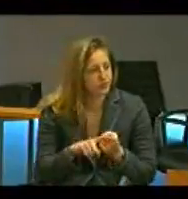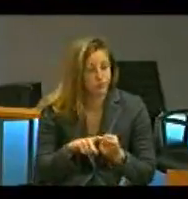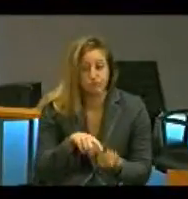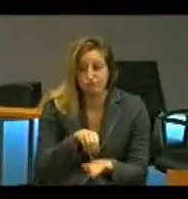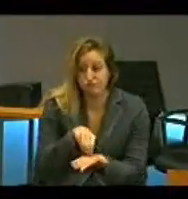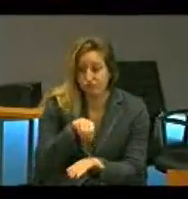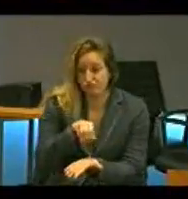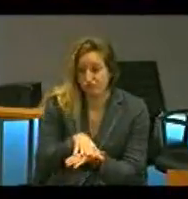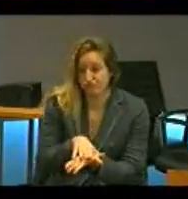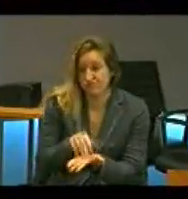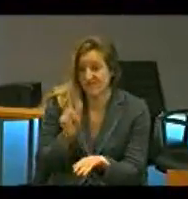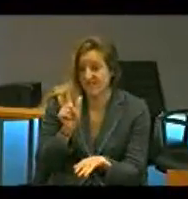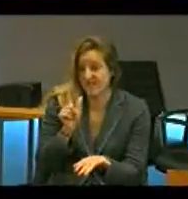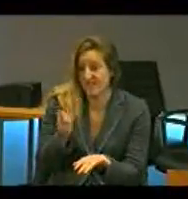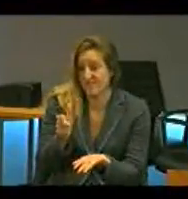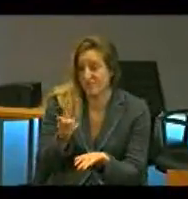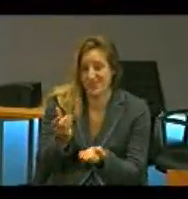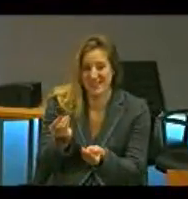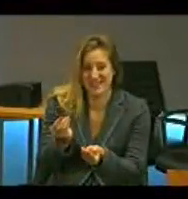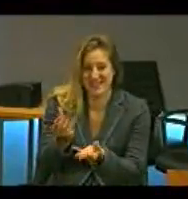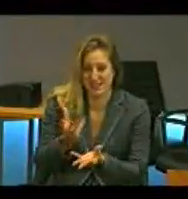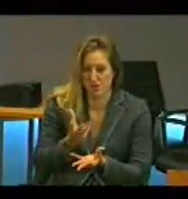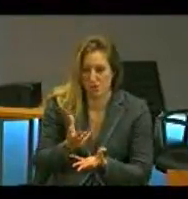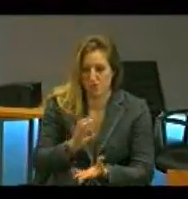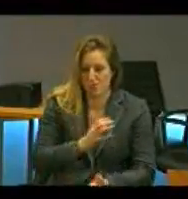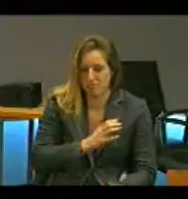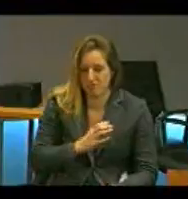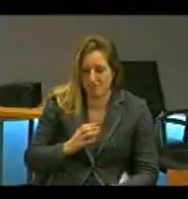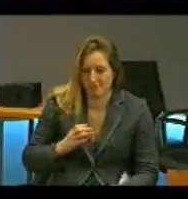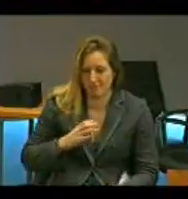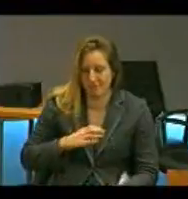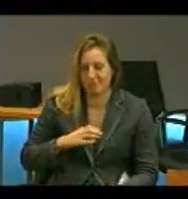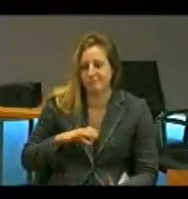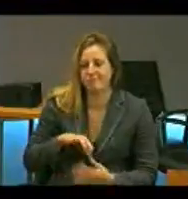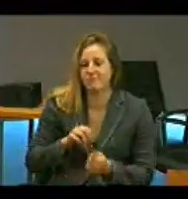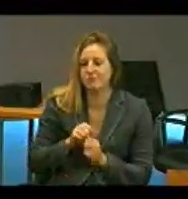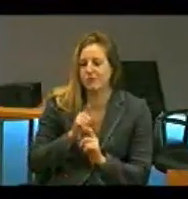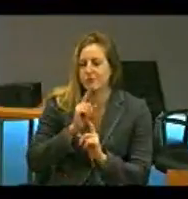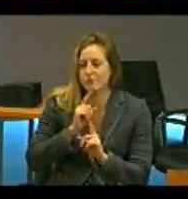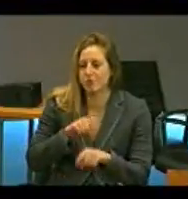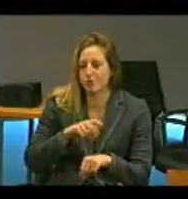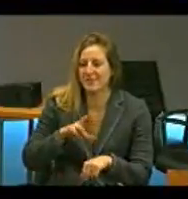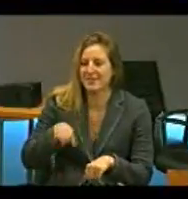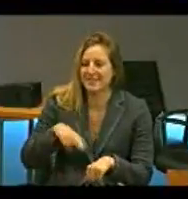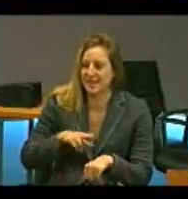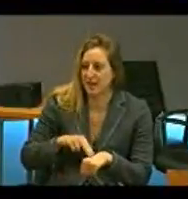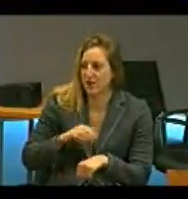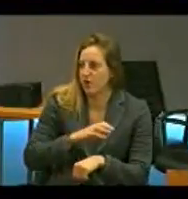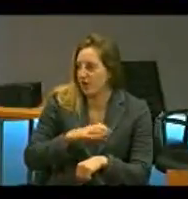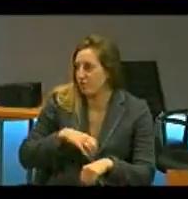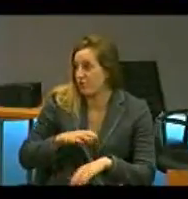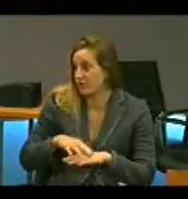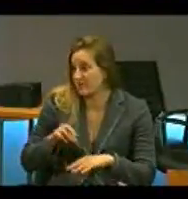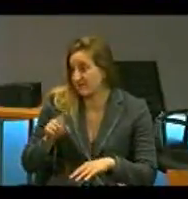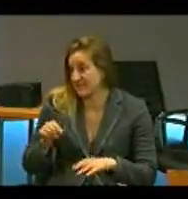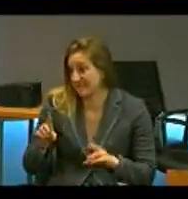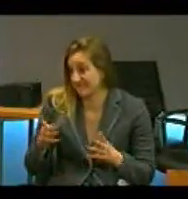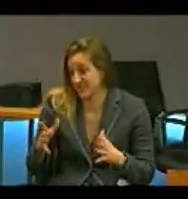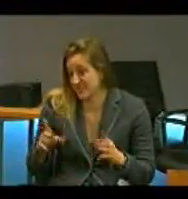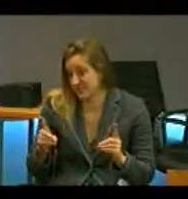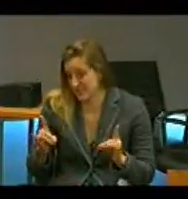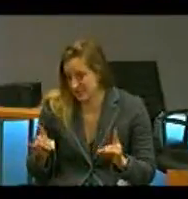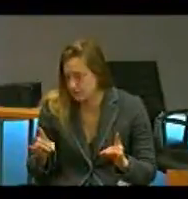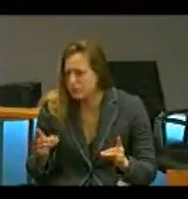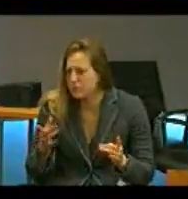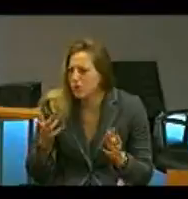writing later, let the commission know from the report that the National Council on Disabilities did, what